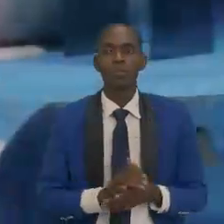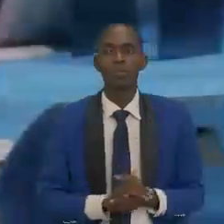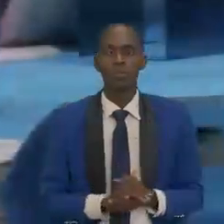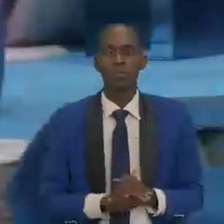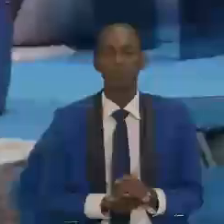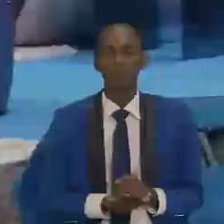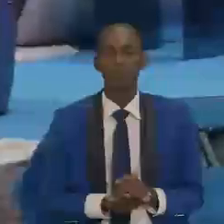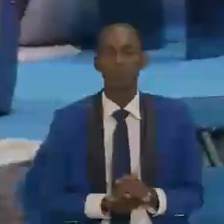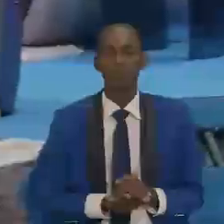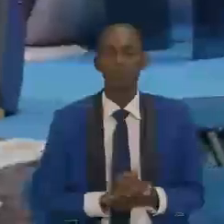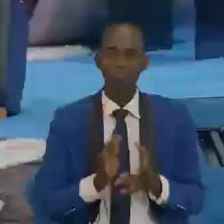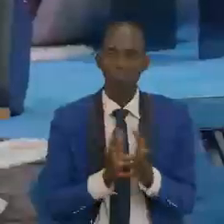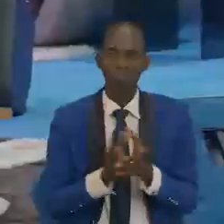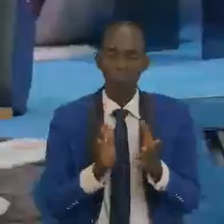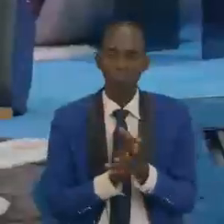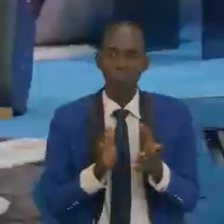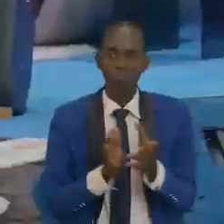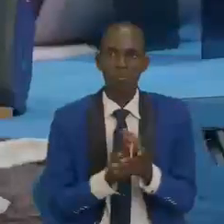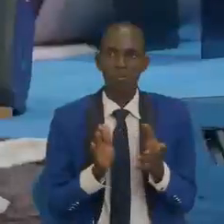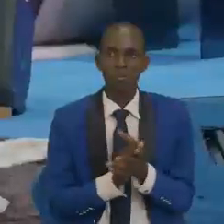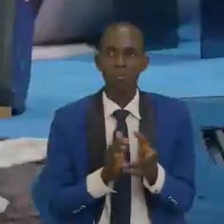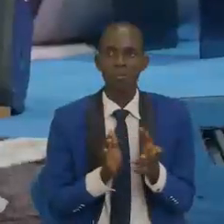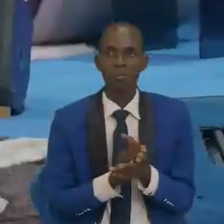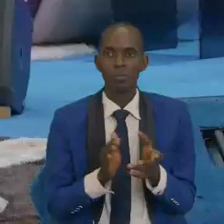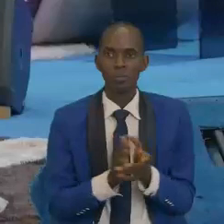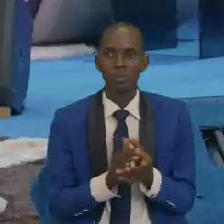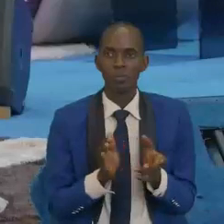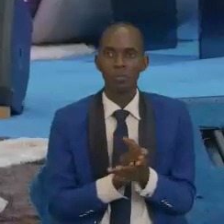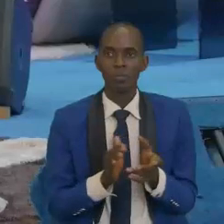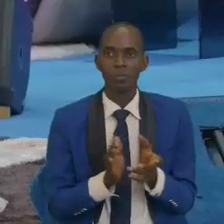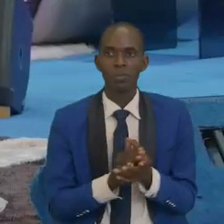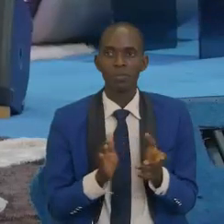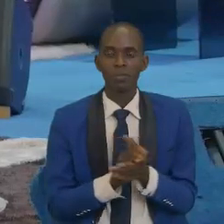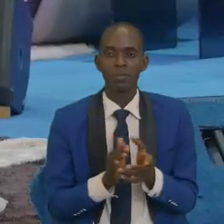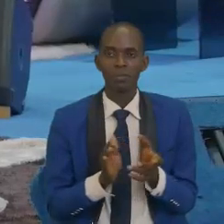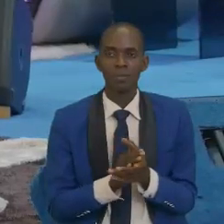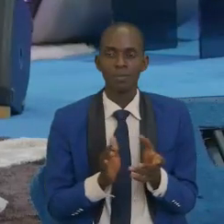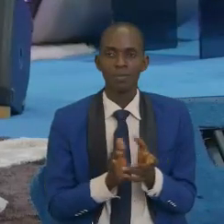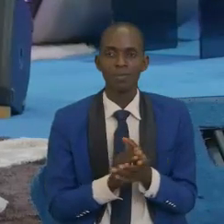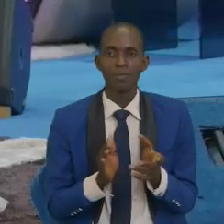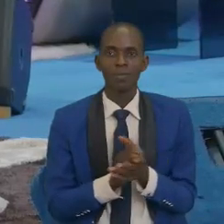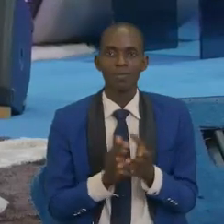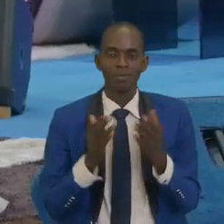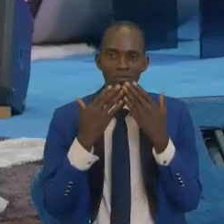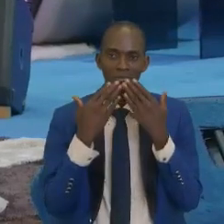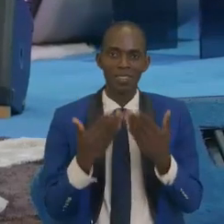Clap, clap, clap, clap the Lord. Clap for the Lord. Merci beaucoup.